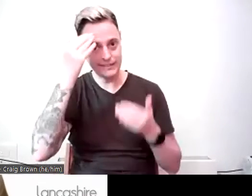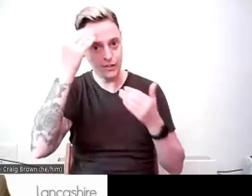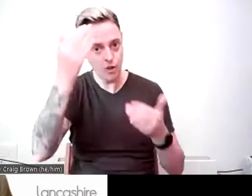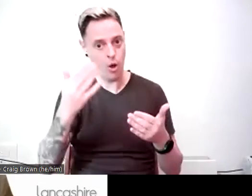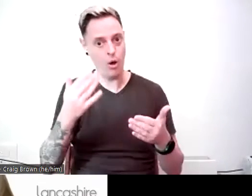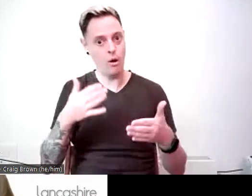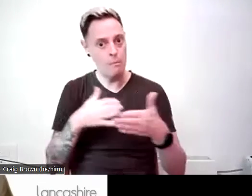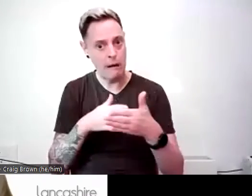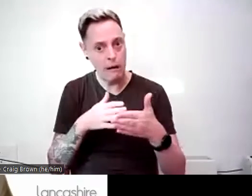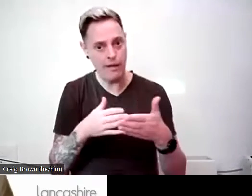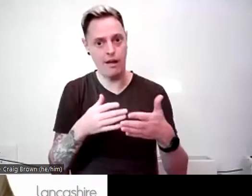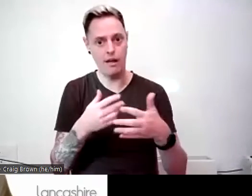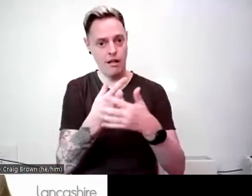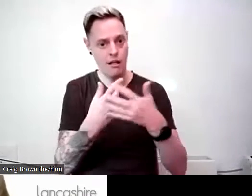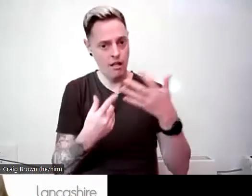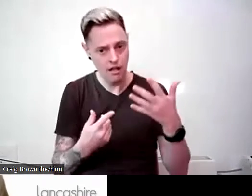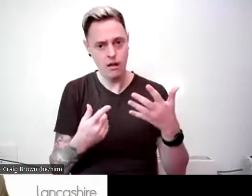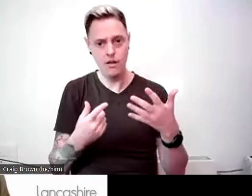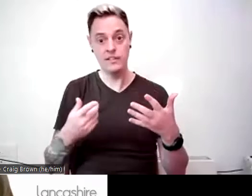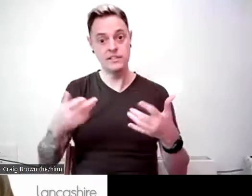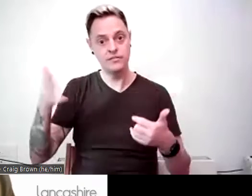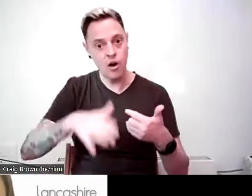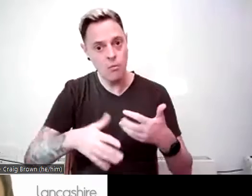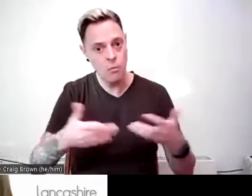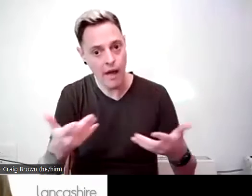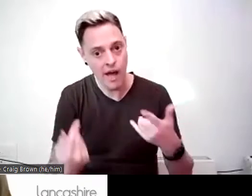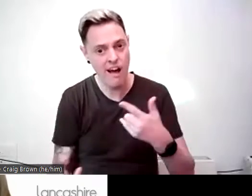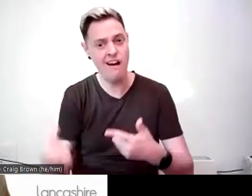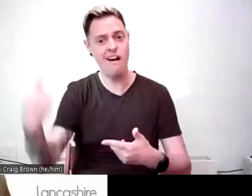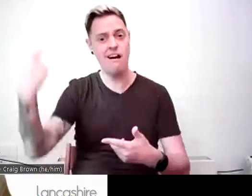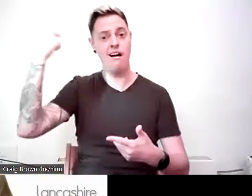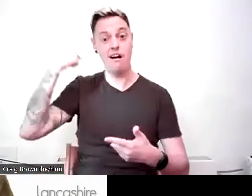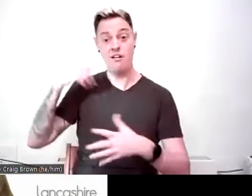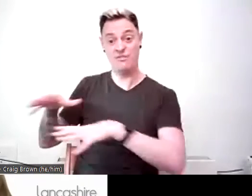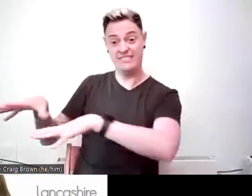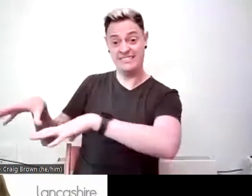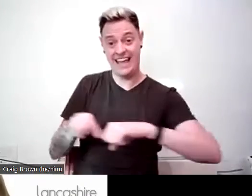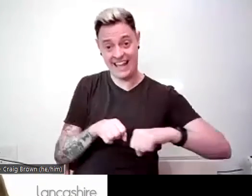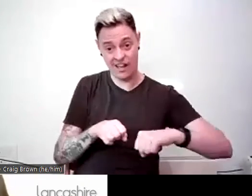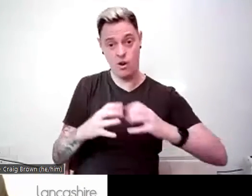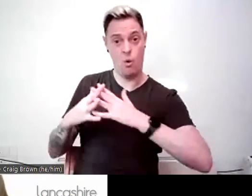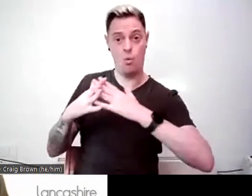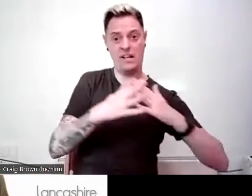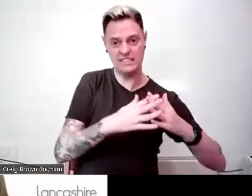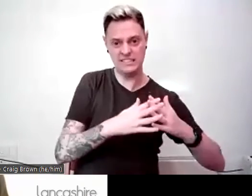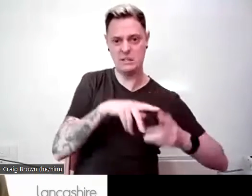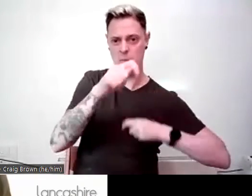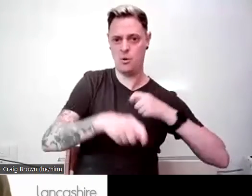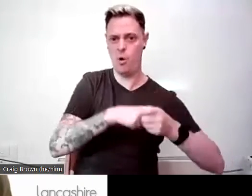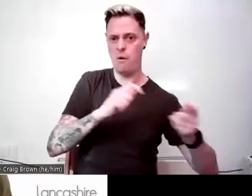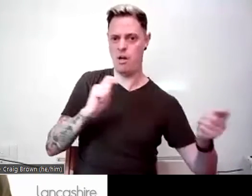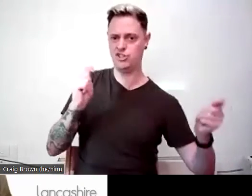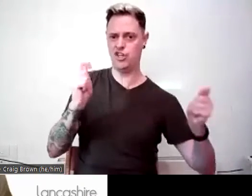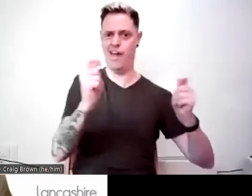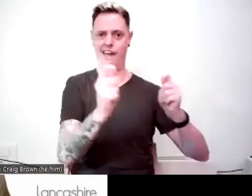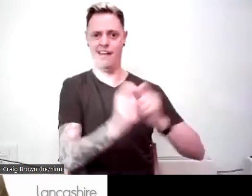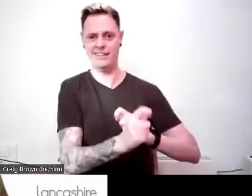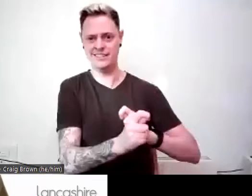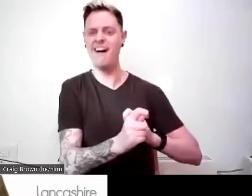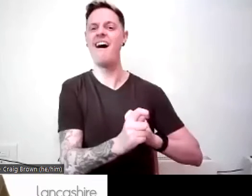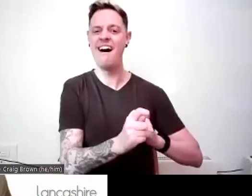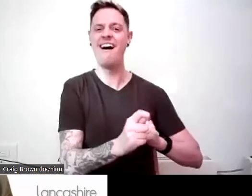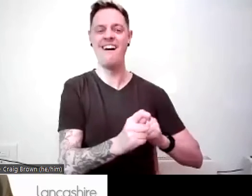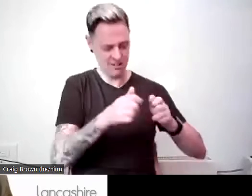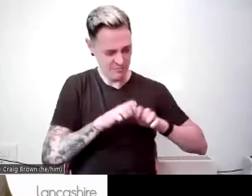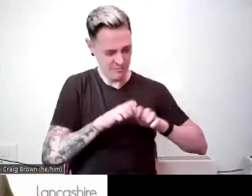a sacred practice that had been like co-opted from another part of the world and massively misinterpreted.